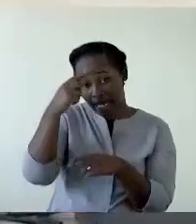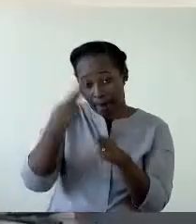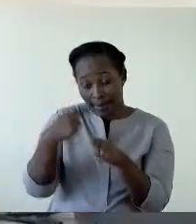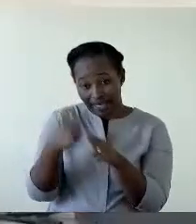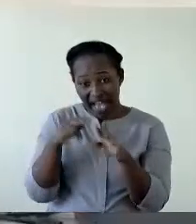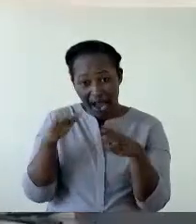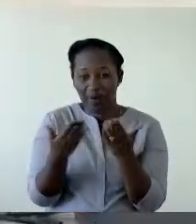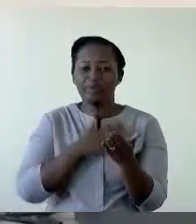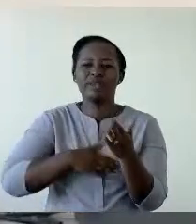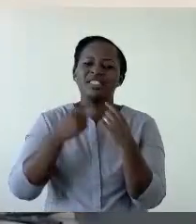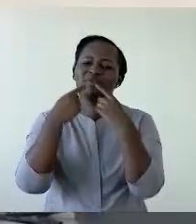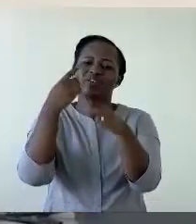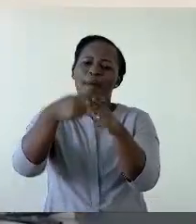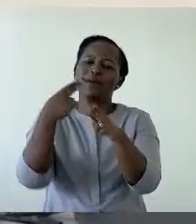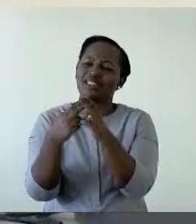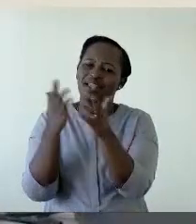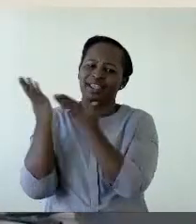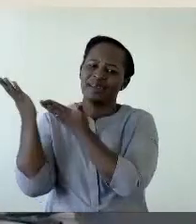The names, please.